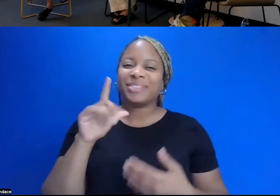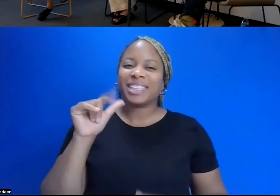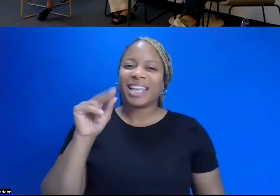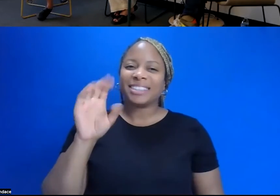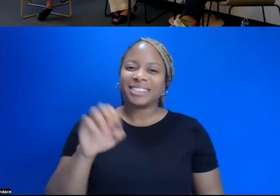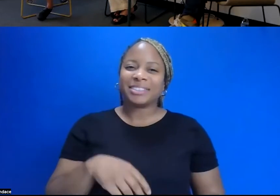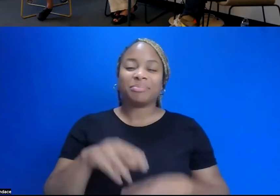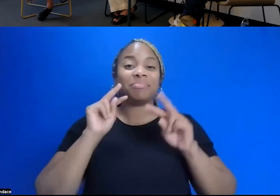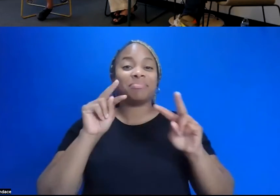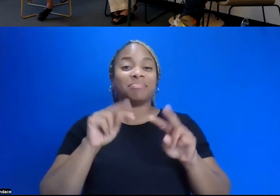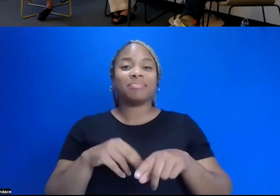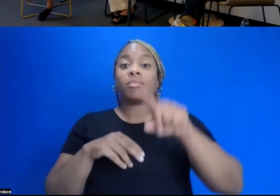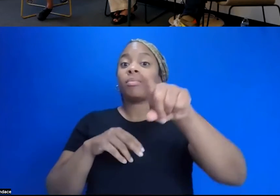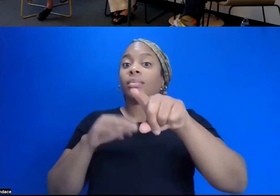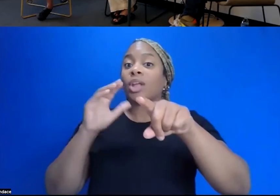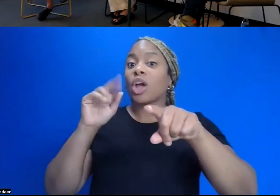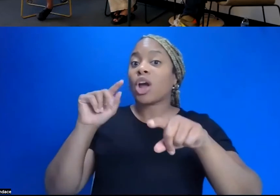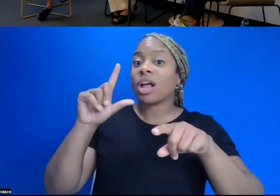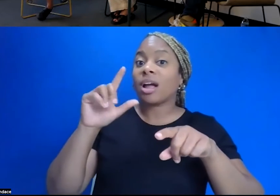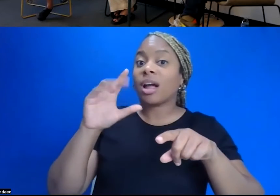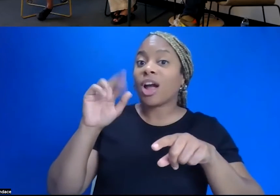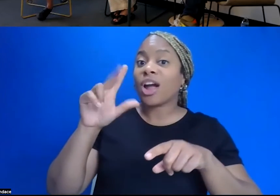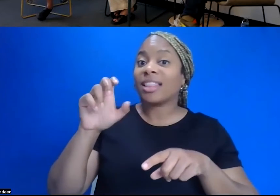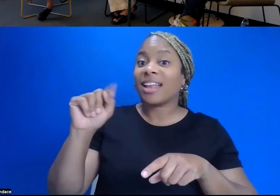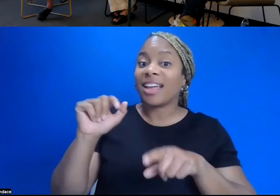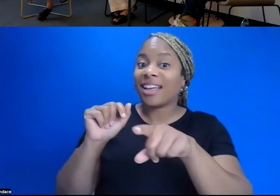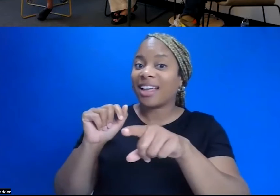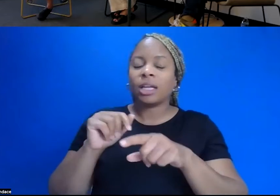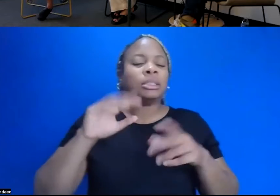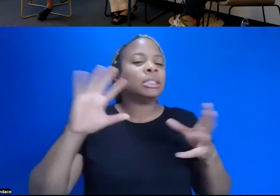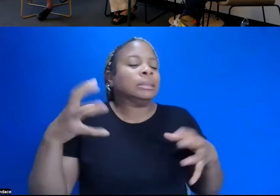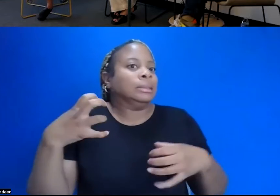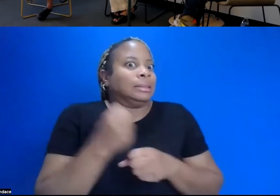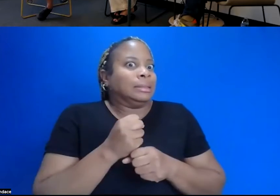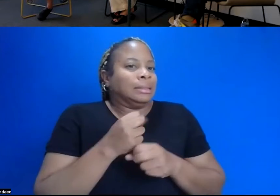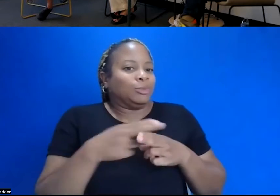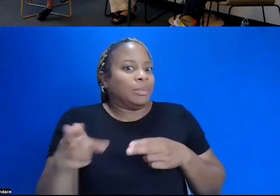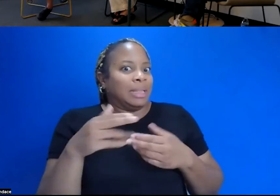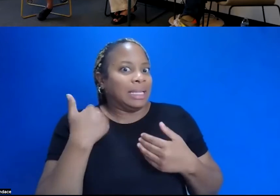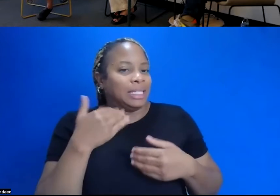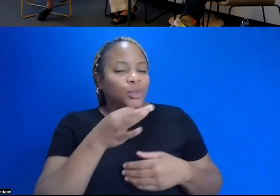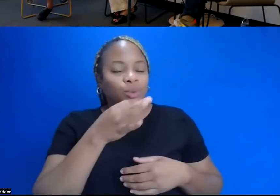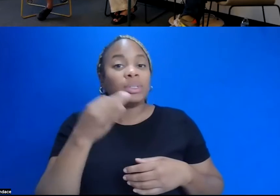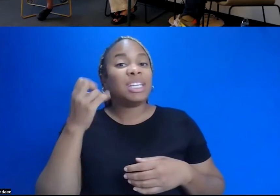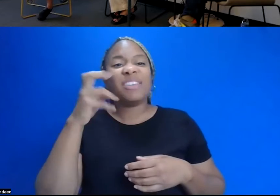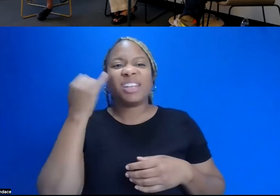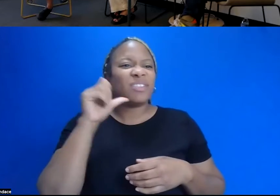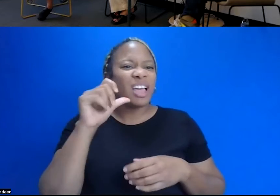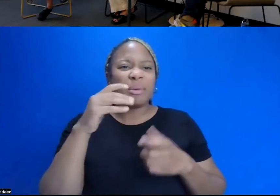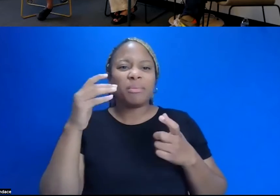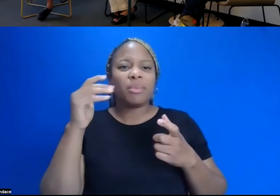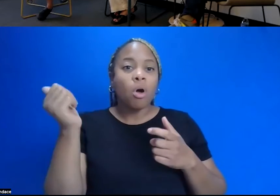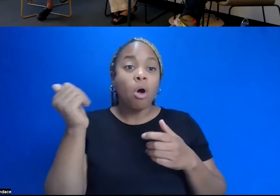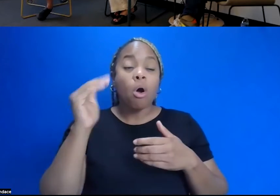I look forward. I was just saying, wrapping up really quickly, and just to make sure, even if you aren't a big festival, all festivals